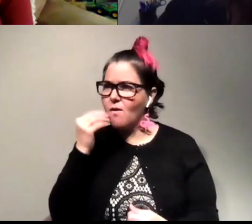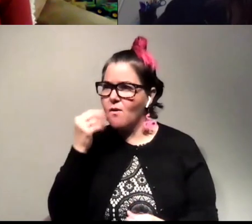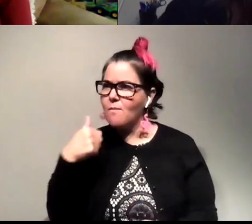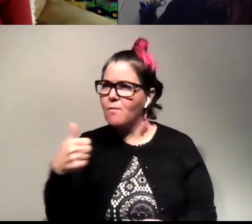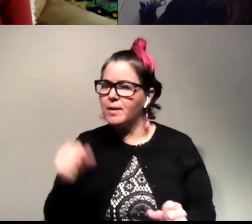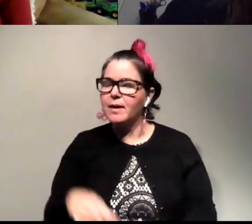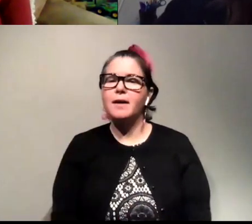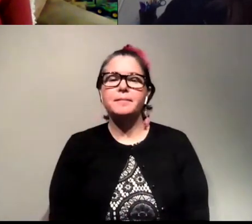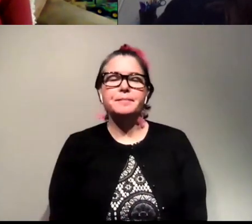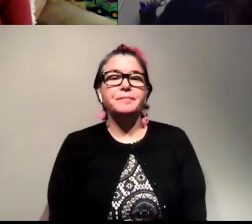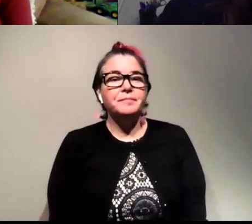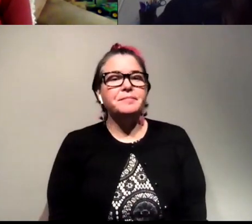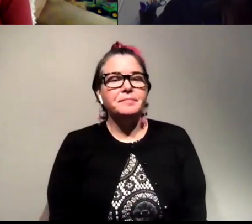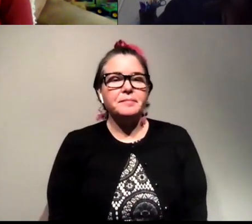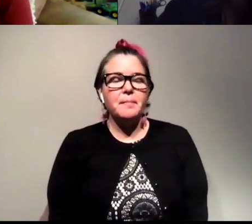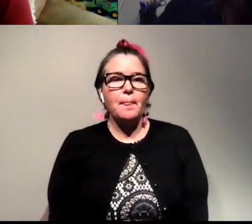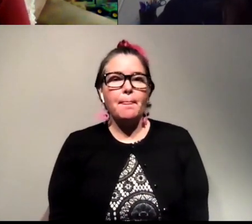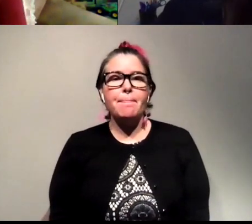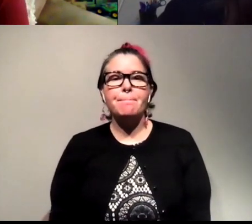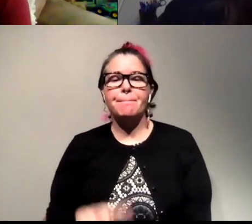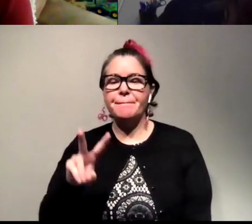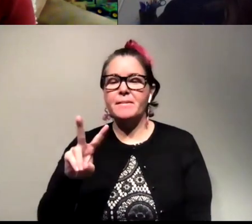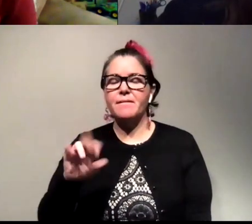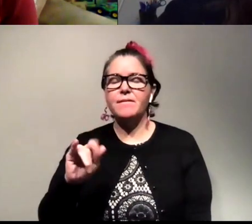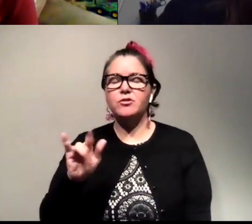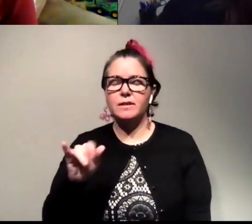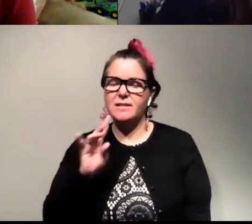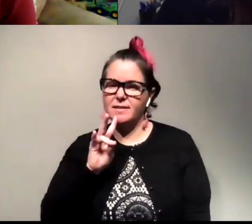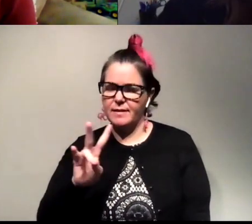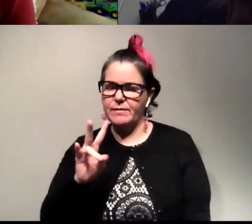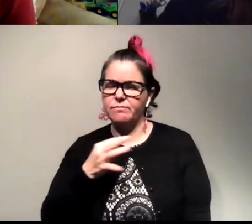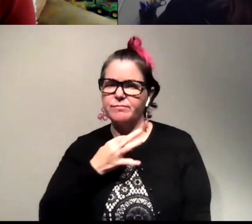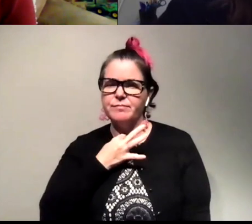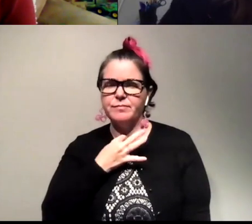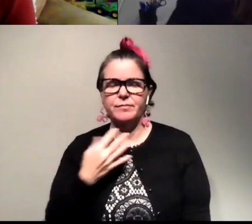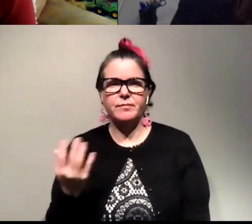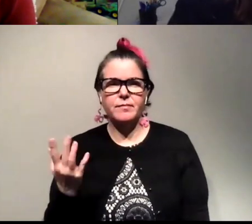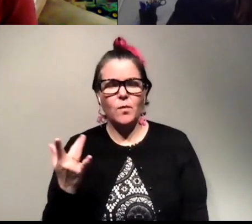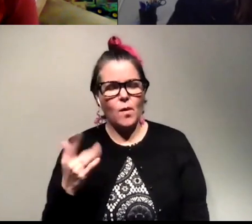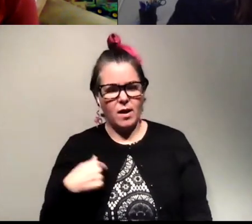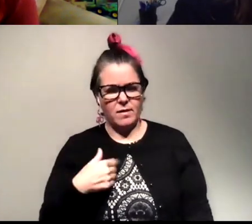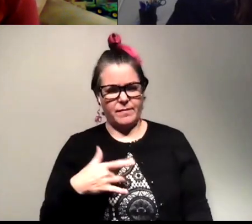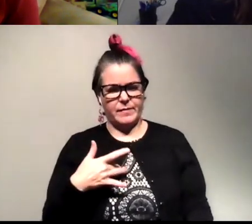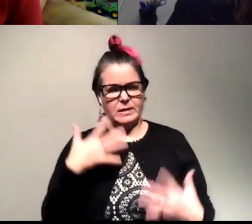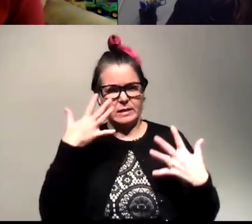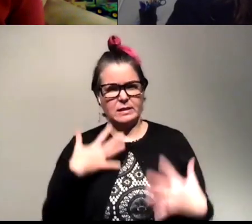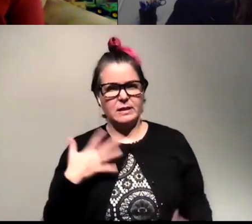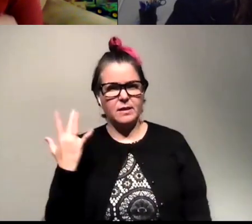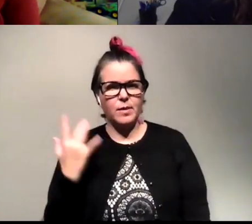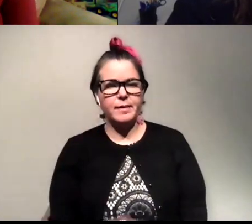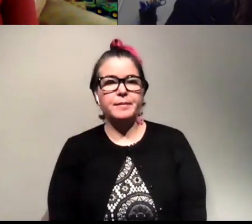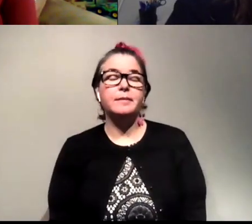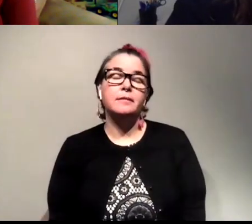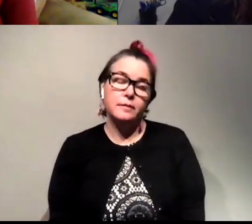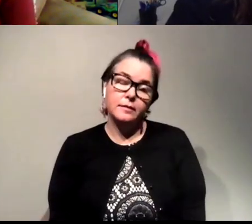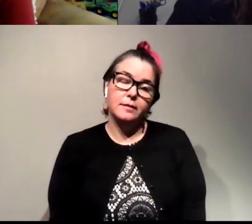Yep. Awesome. Victory, age 7, wants to know, why do we get sad? Yeah, so